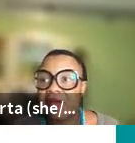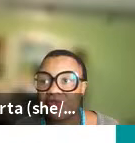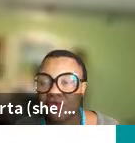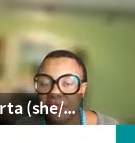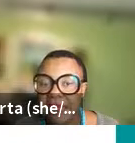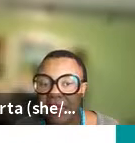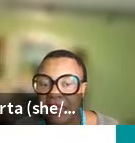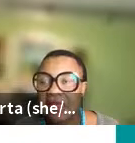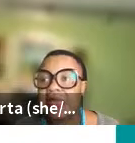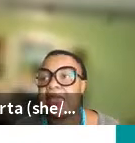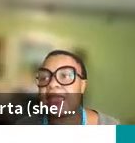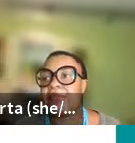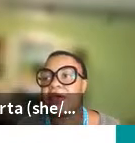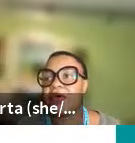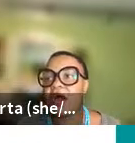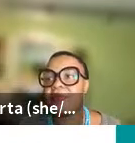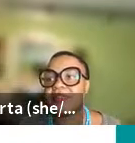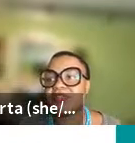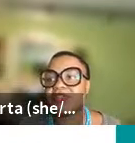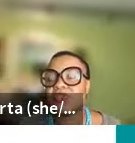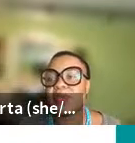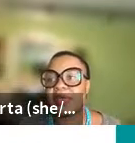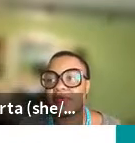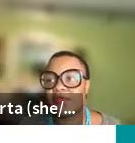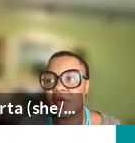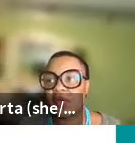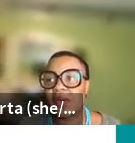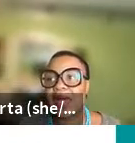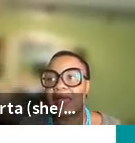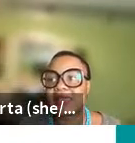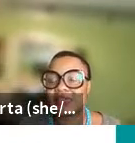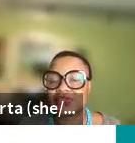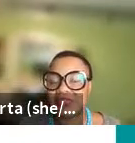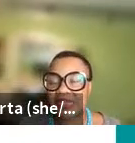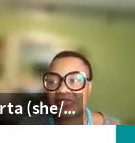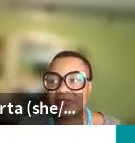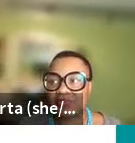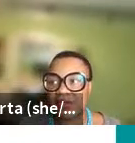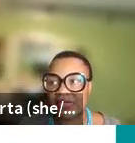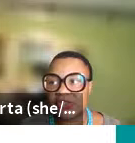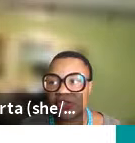input after the meeting, email comments to